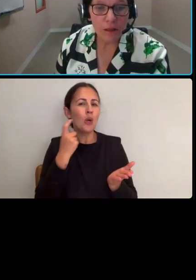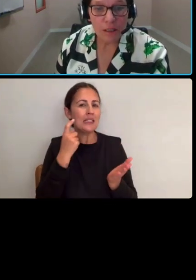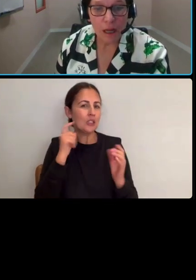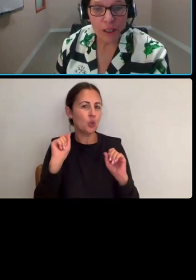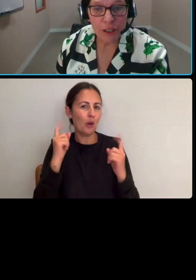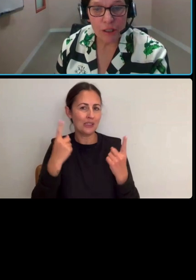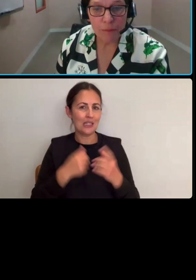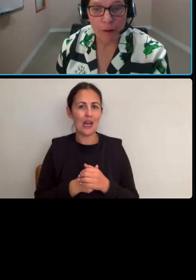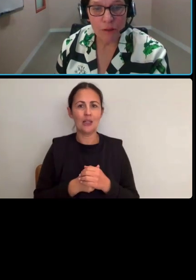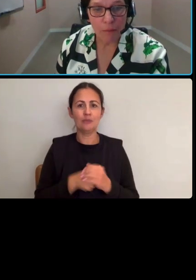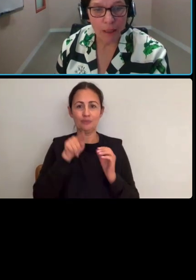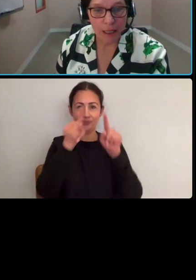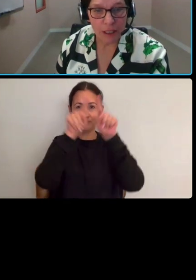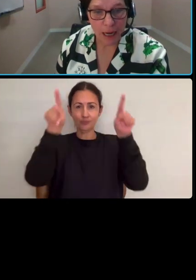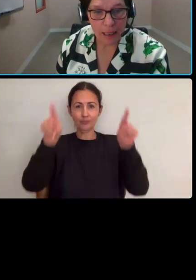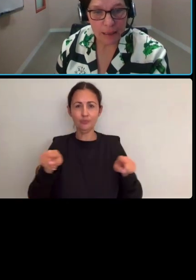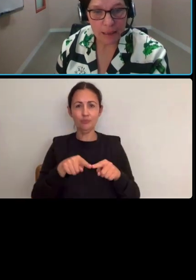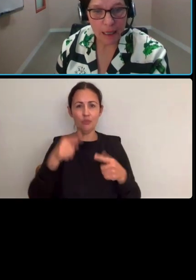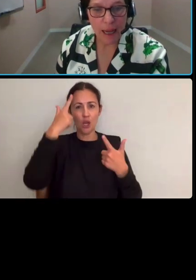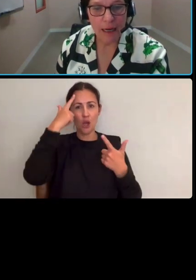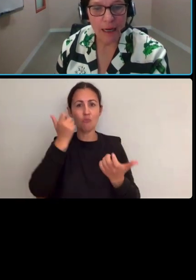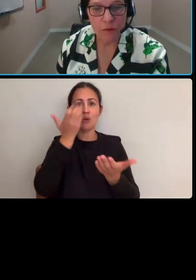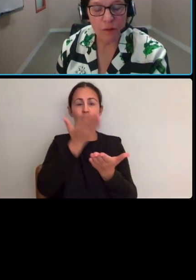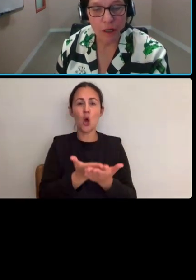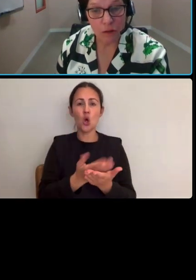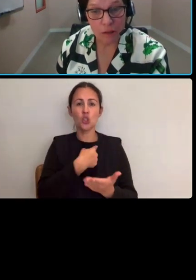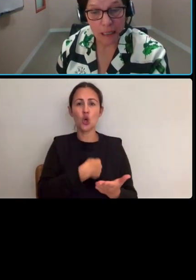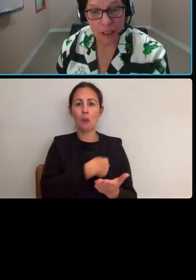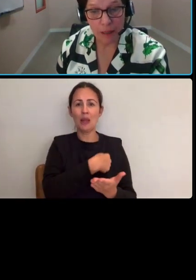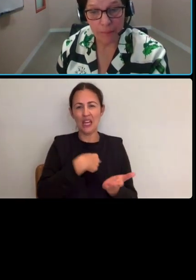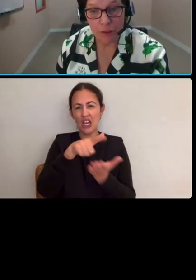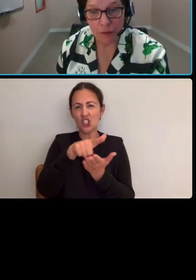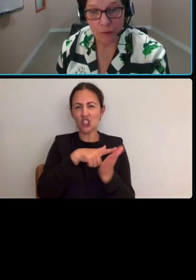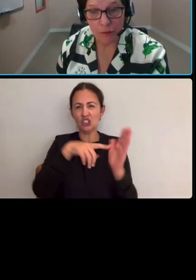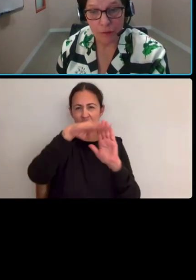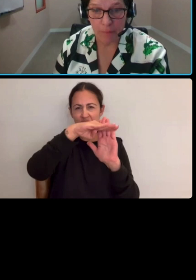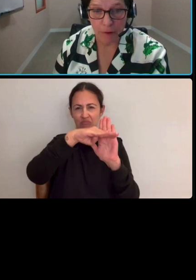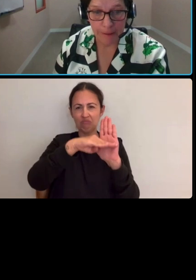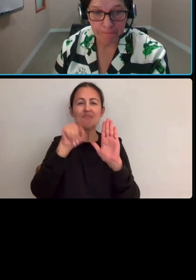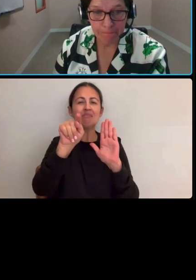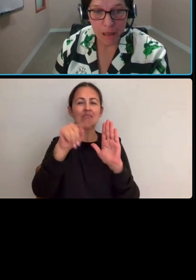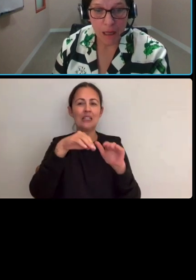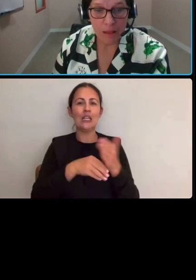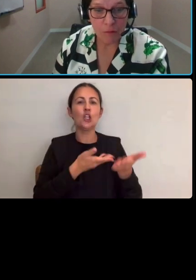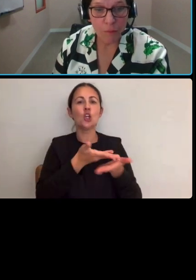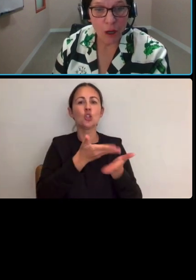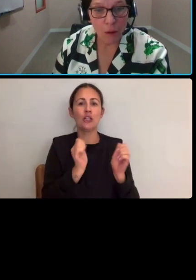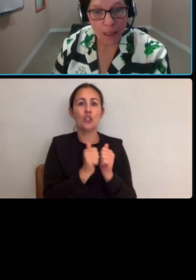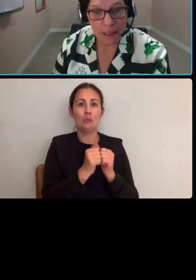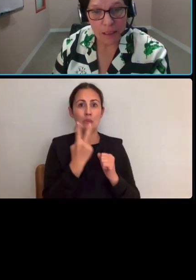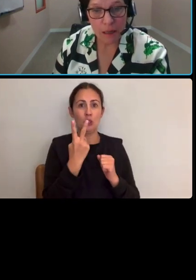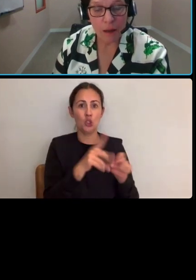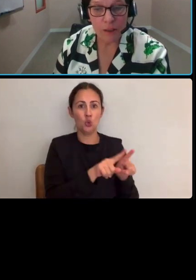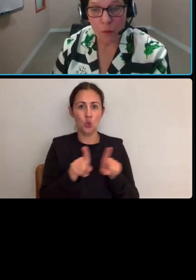The image on the slide shows the proposed obligation architecture and is also in consultation paper 2 and its summary. There will